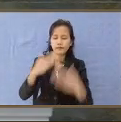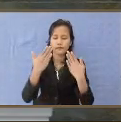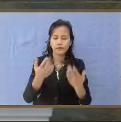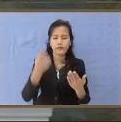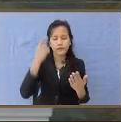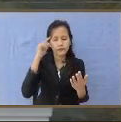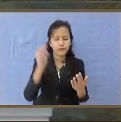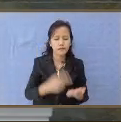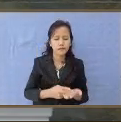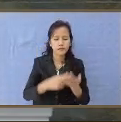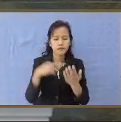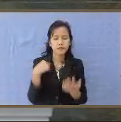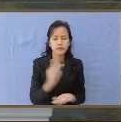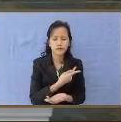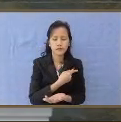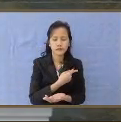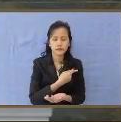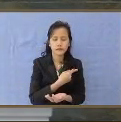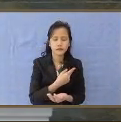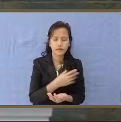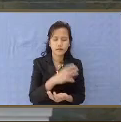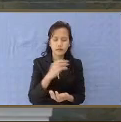And help us